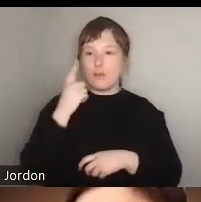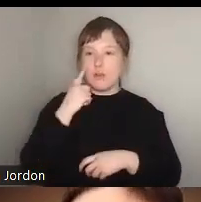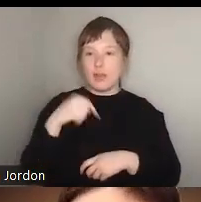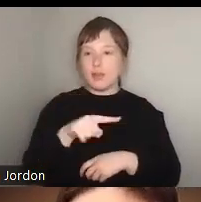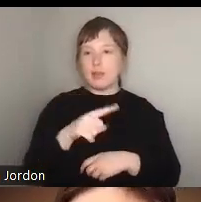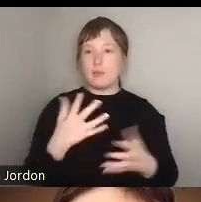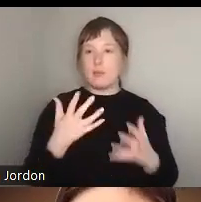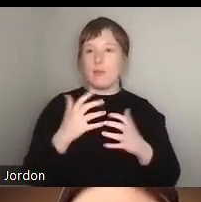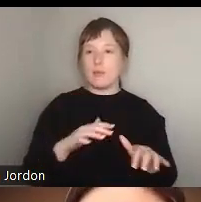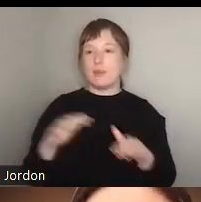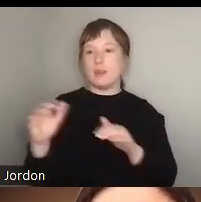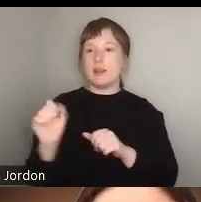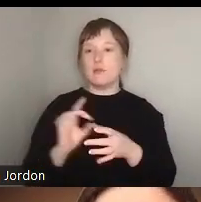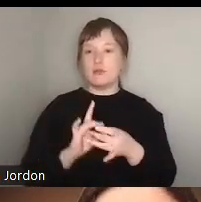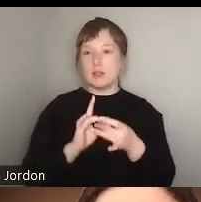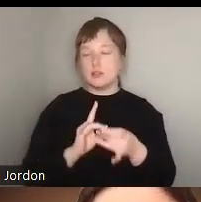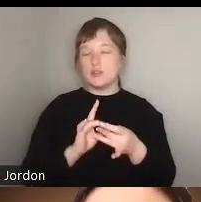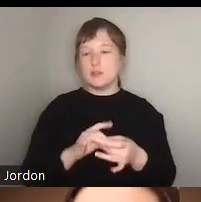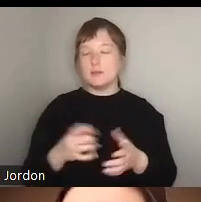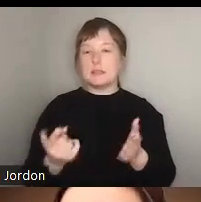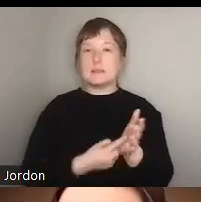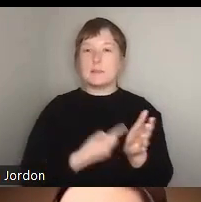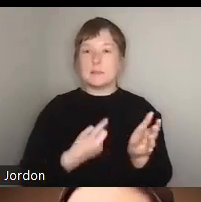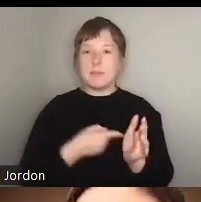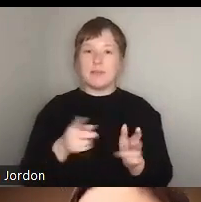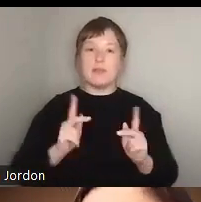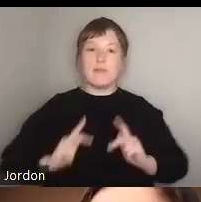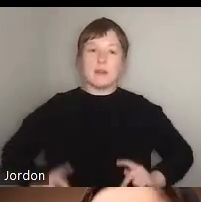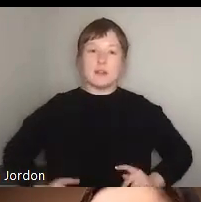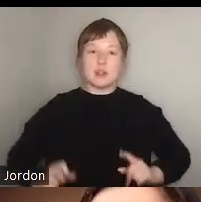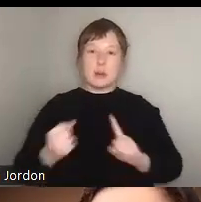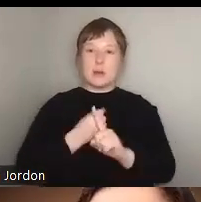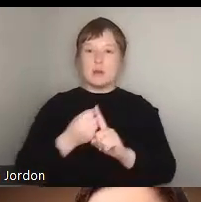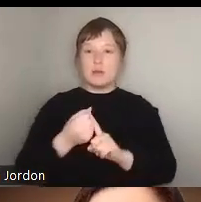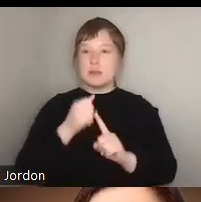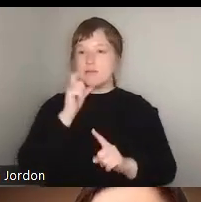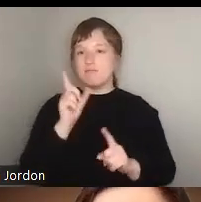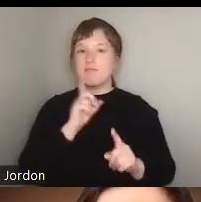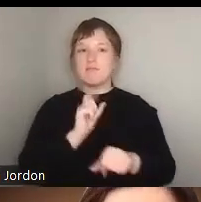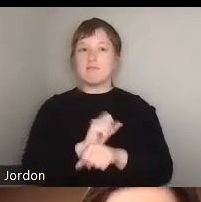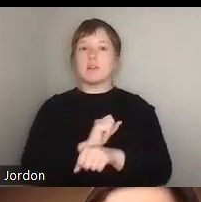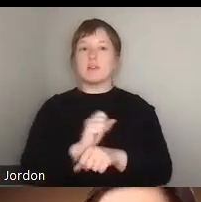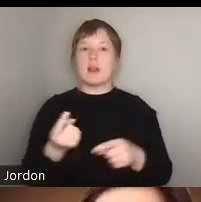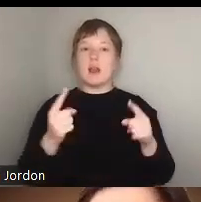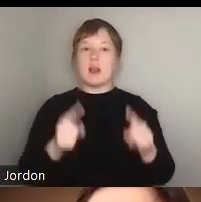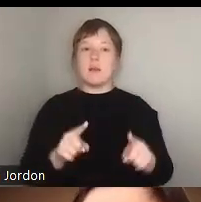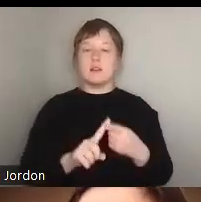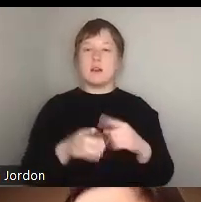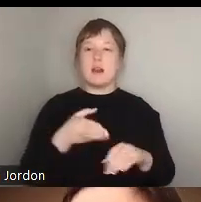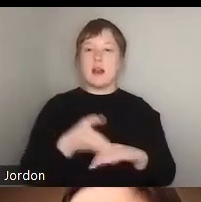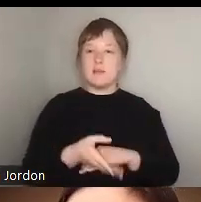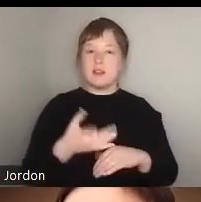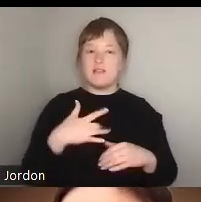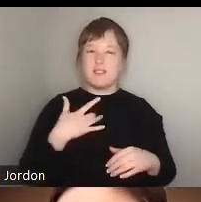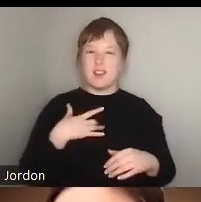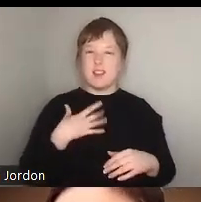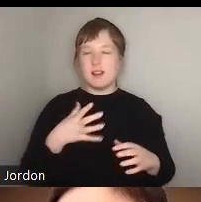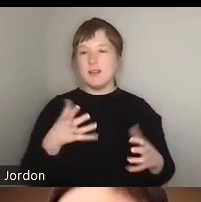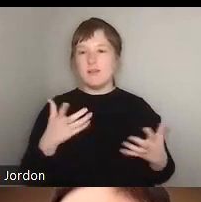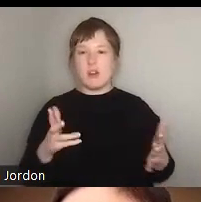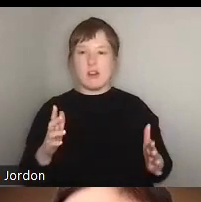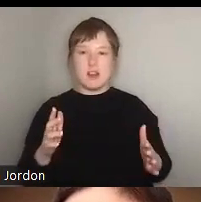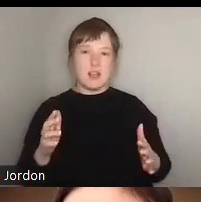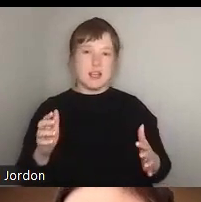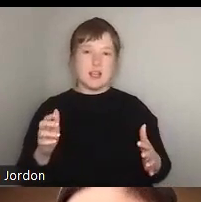that relationship. So sometimes, that physical abuse doesn't actually start happening till after they already feel as if they sort of kind of got that hold